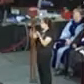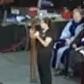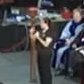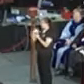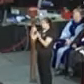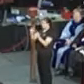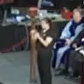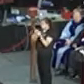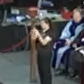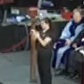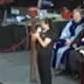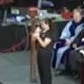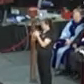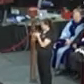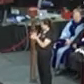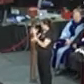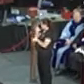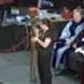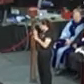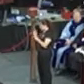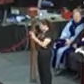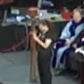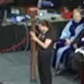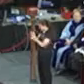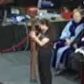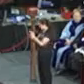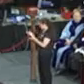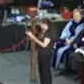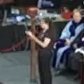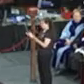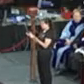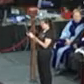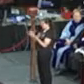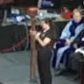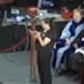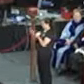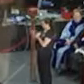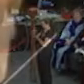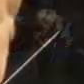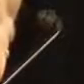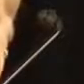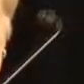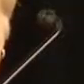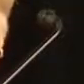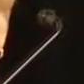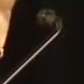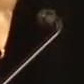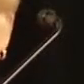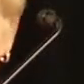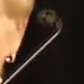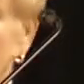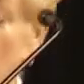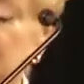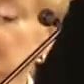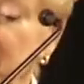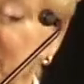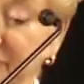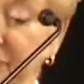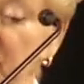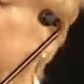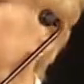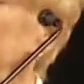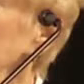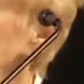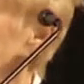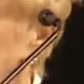wife and mother. Going to college was never an option for me. We struggled